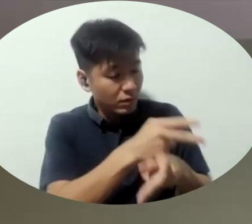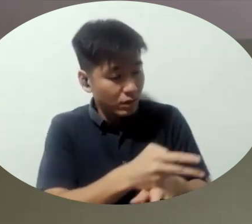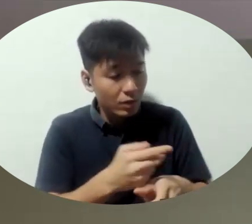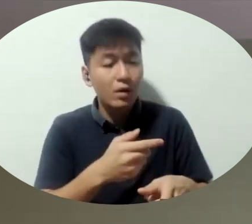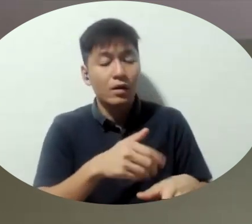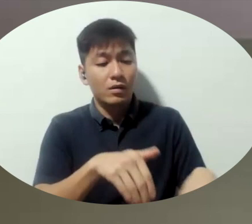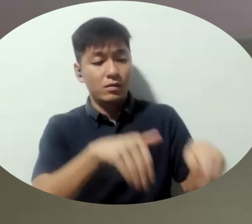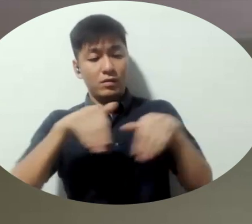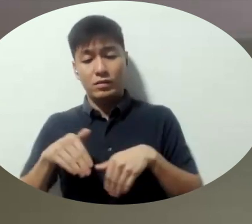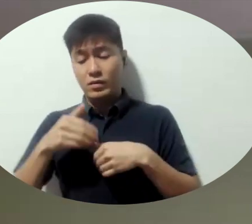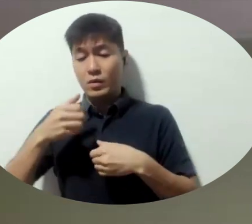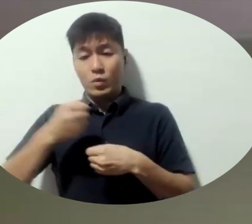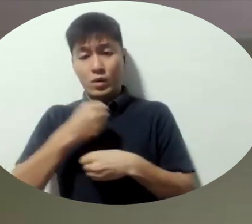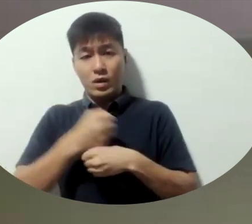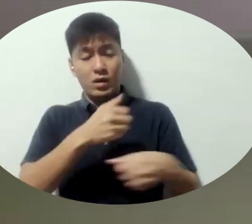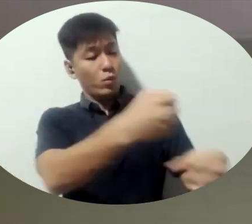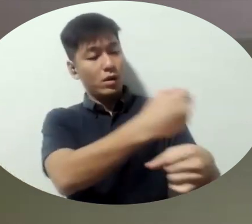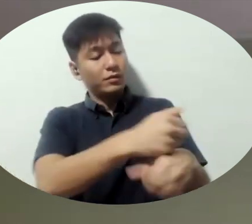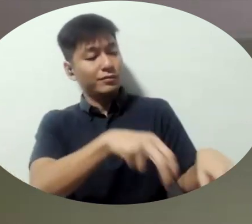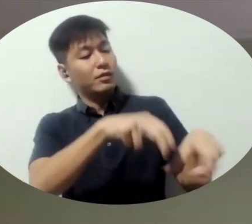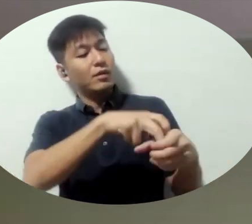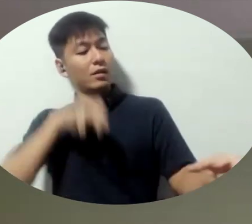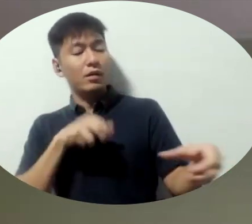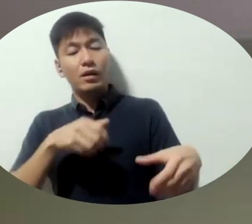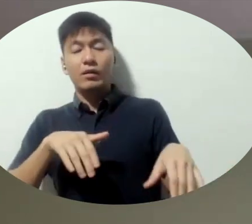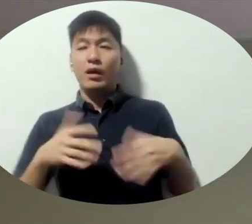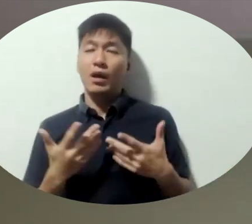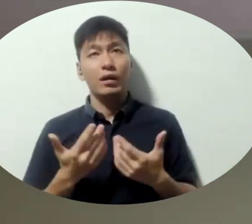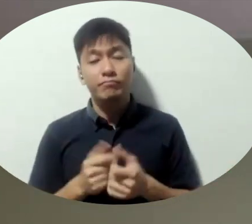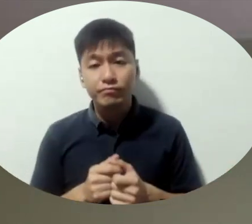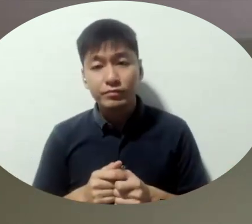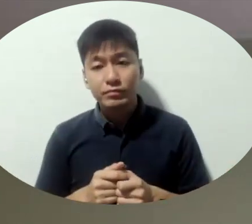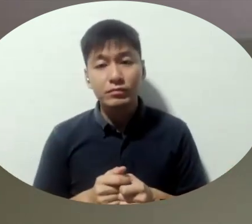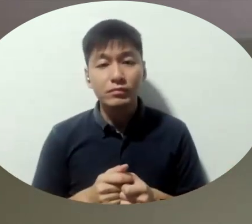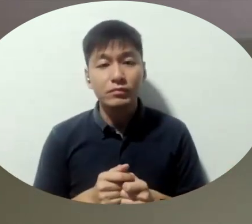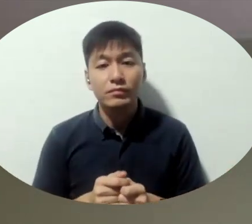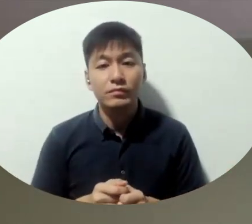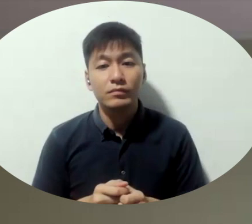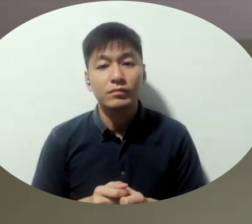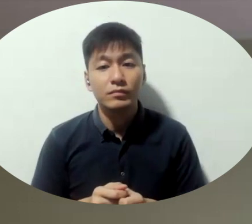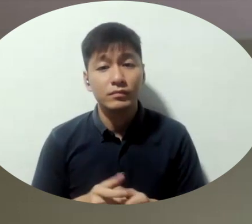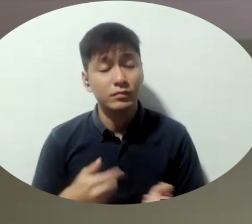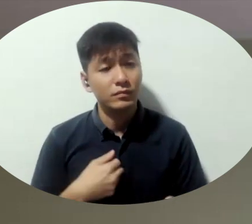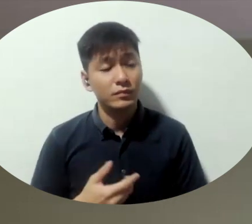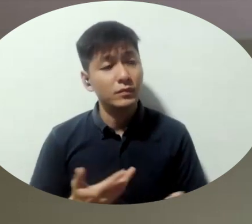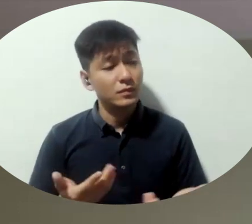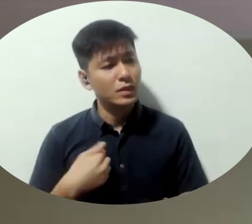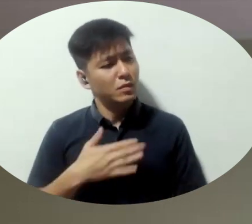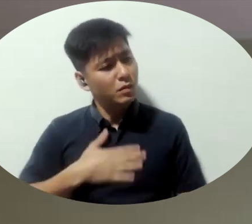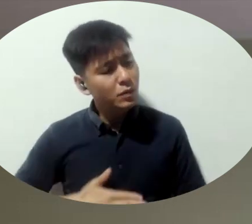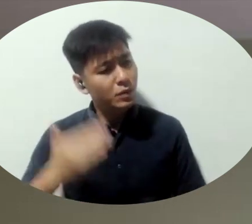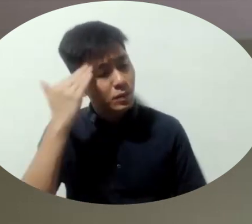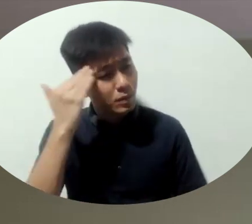curious, Sharifa, if you might be able to speak to this concept of how we take our voice and elevate it so we are actually walking the exact